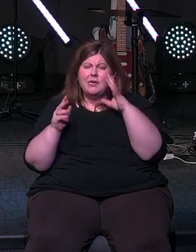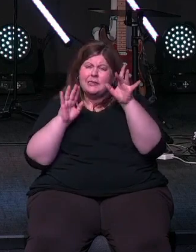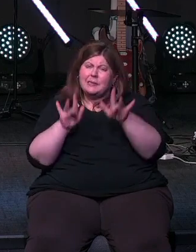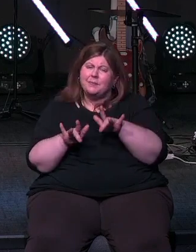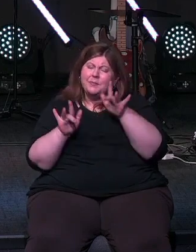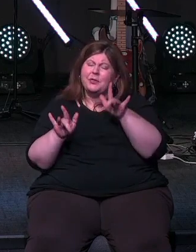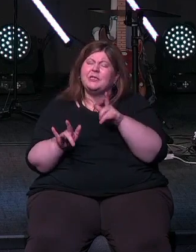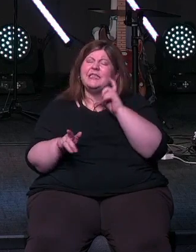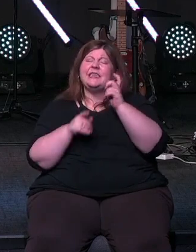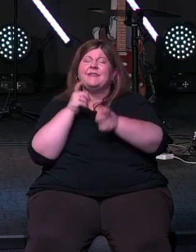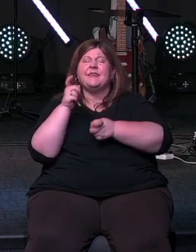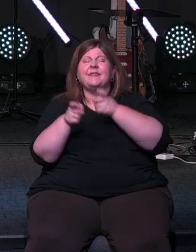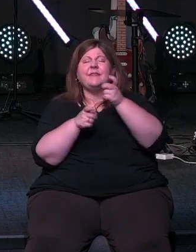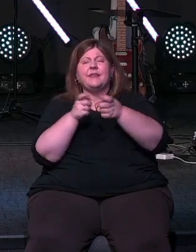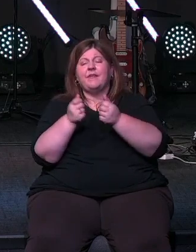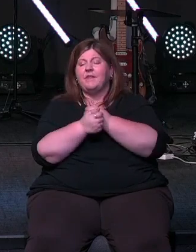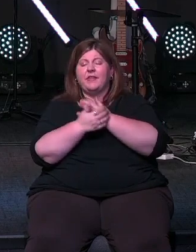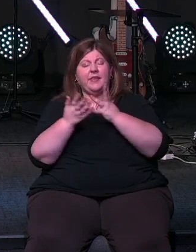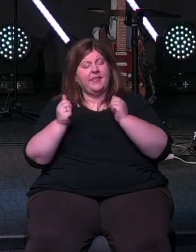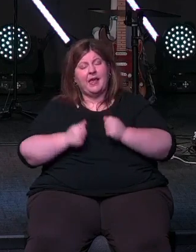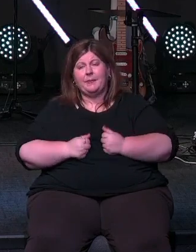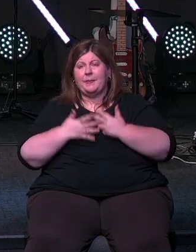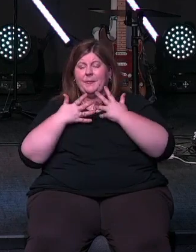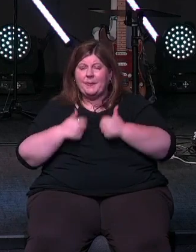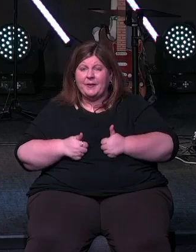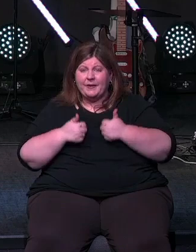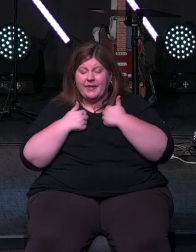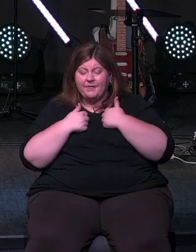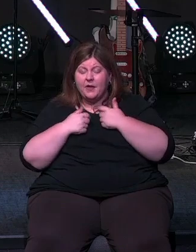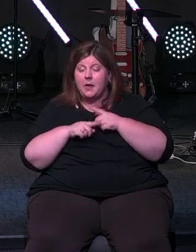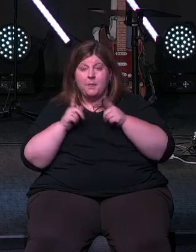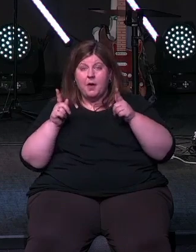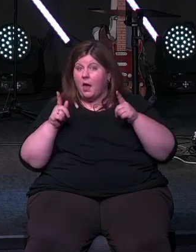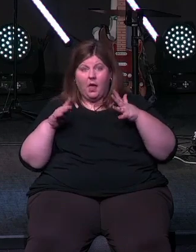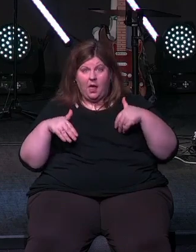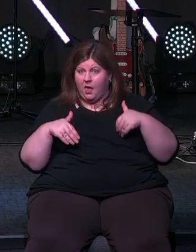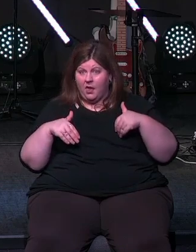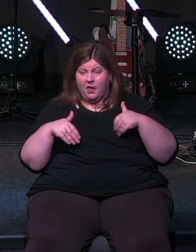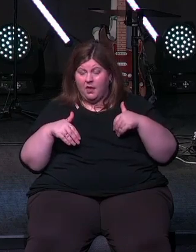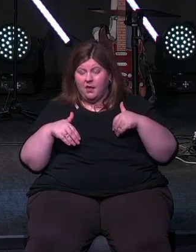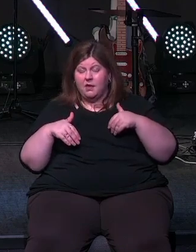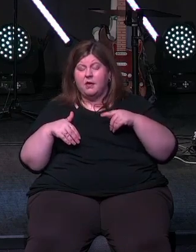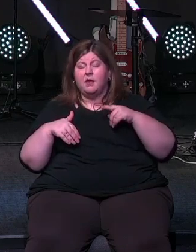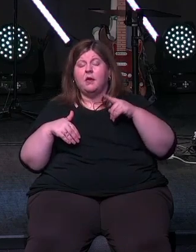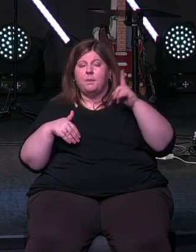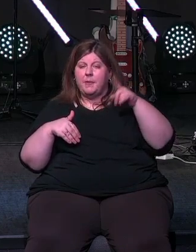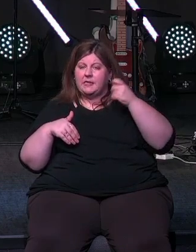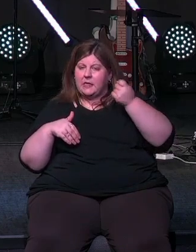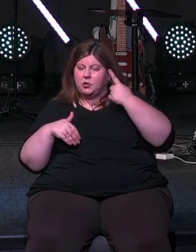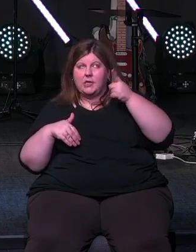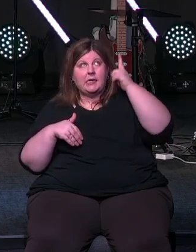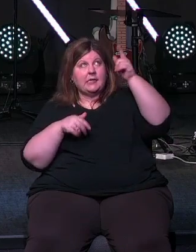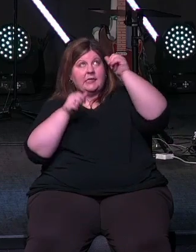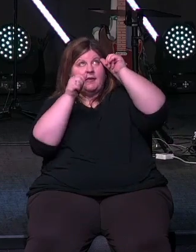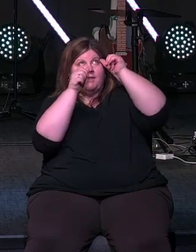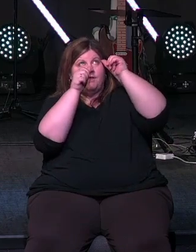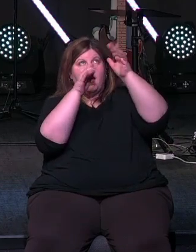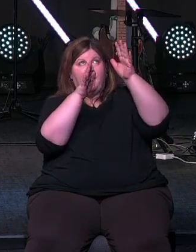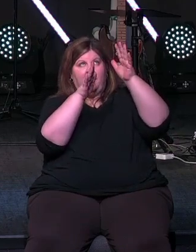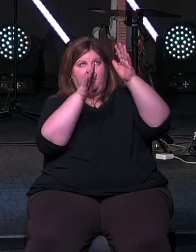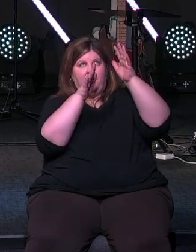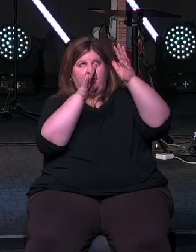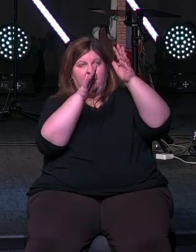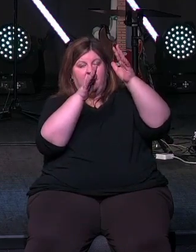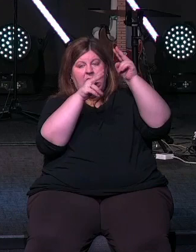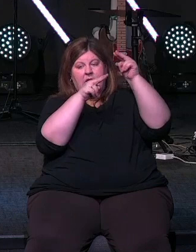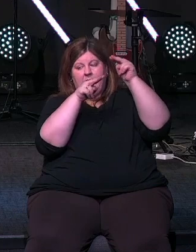these things that fuel and foster your life. But before you get too much further, you have to understand that he's a father and he sees us as